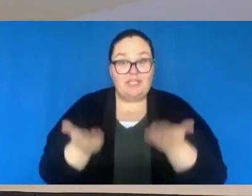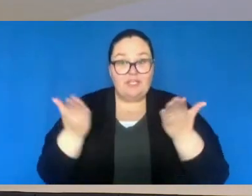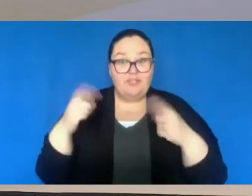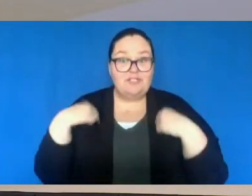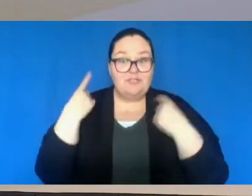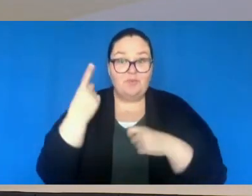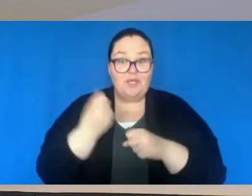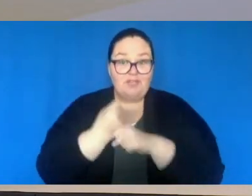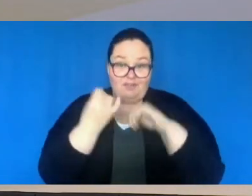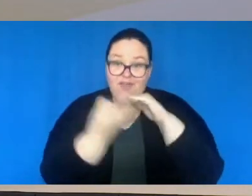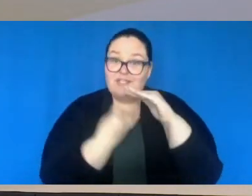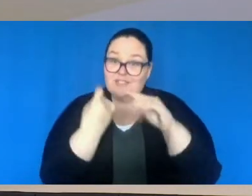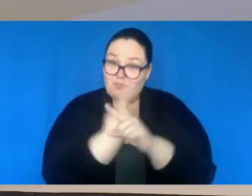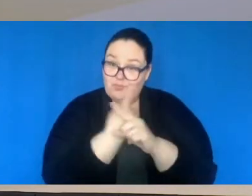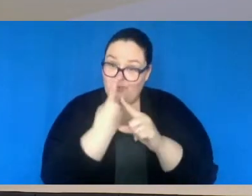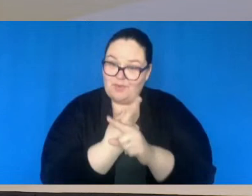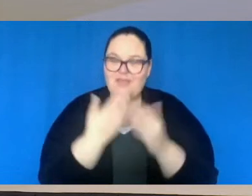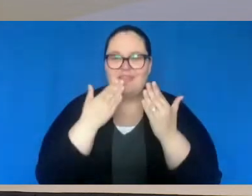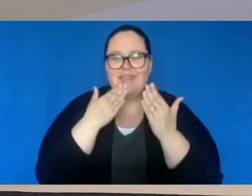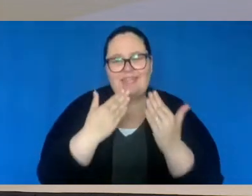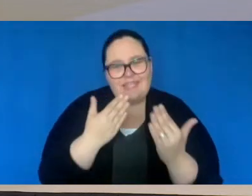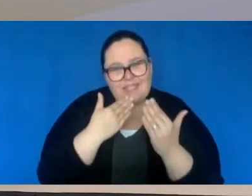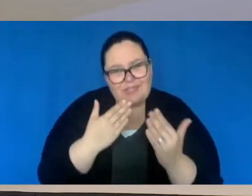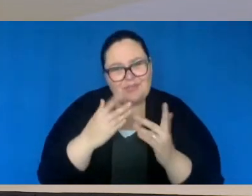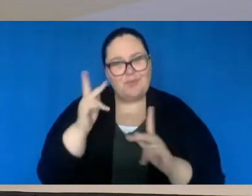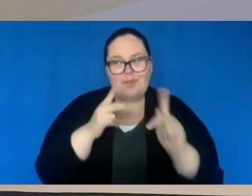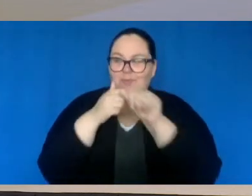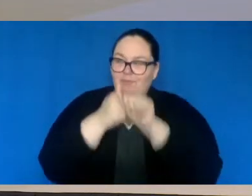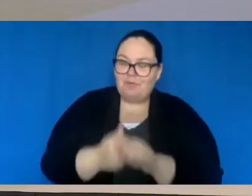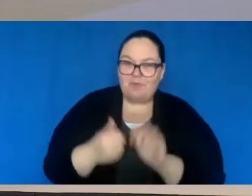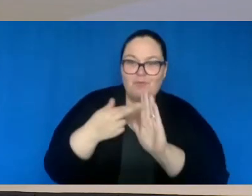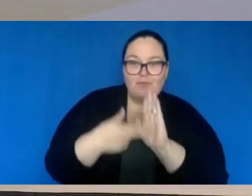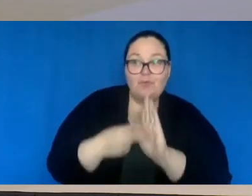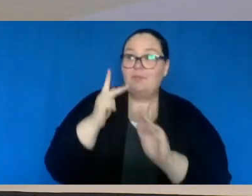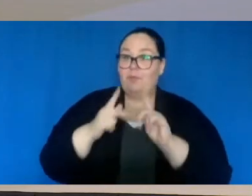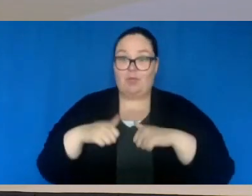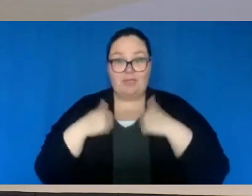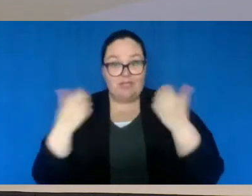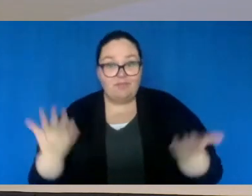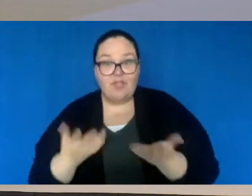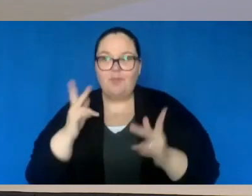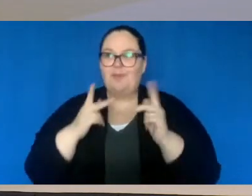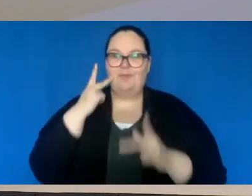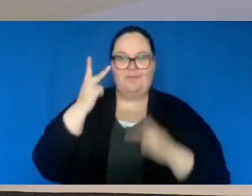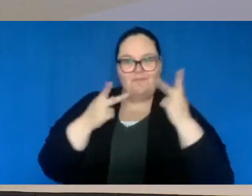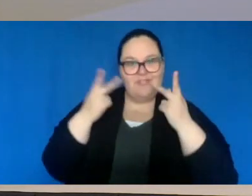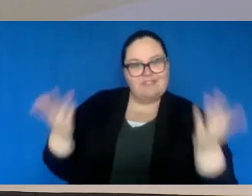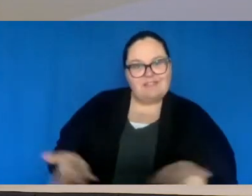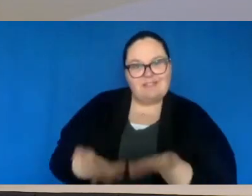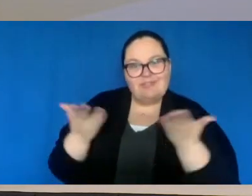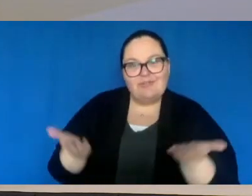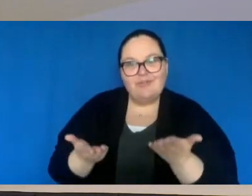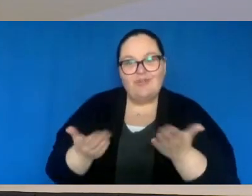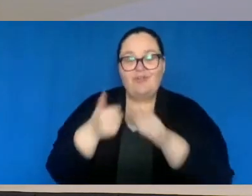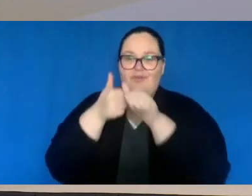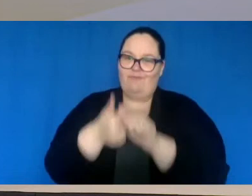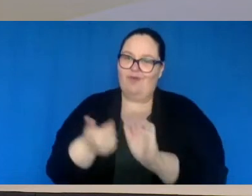PEI. Thank you to the many island residents and visitors who have respected the rules and the legal requirement to